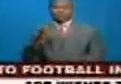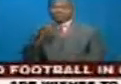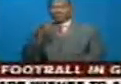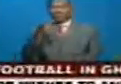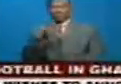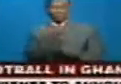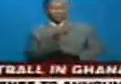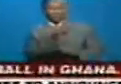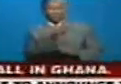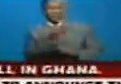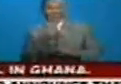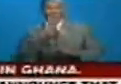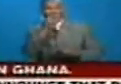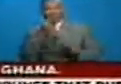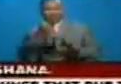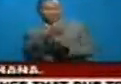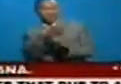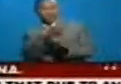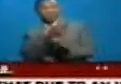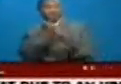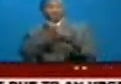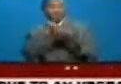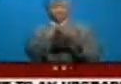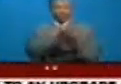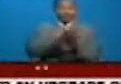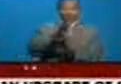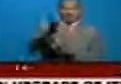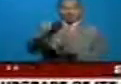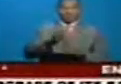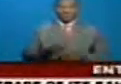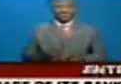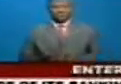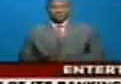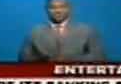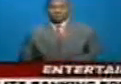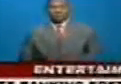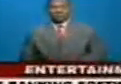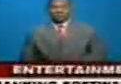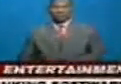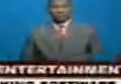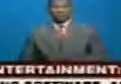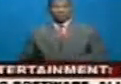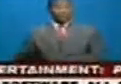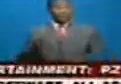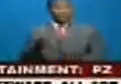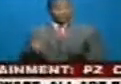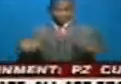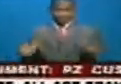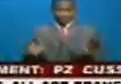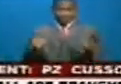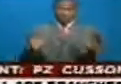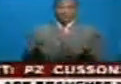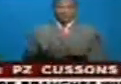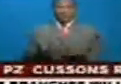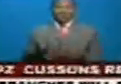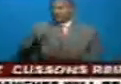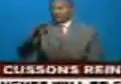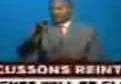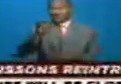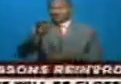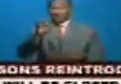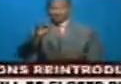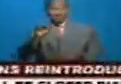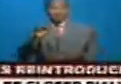correcting wrongdoers must lead to their reform. We therefore urge the gatekeepers of news reports to